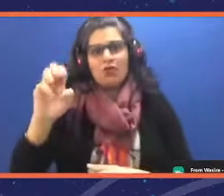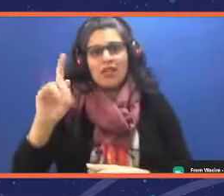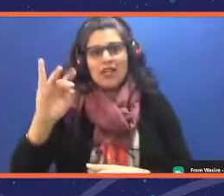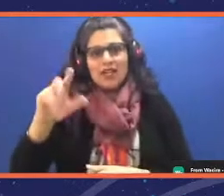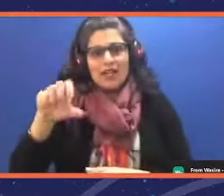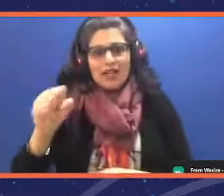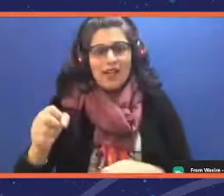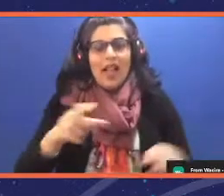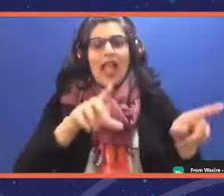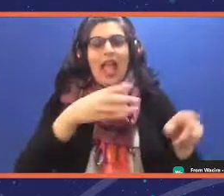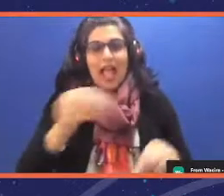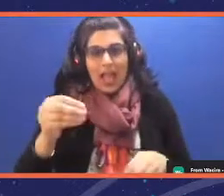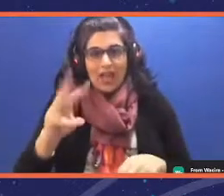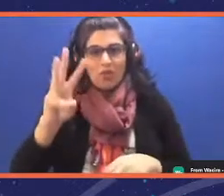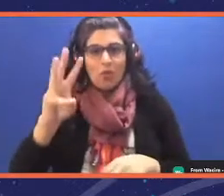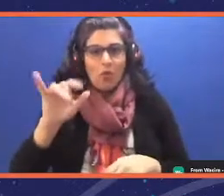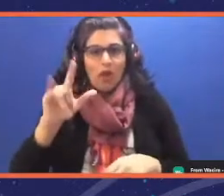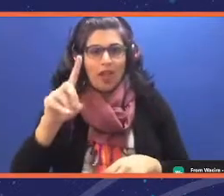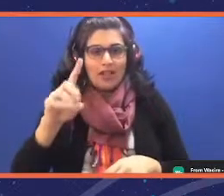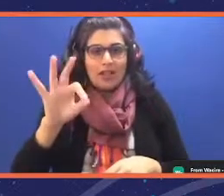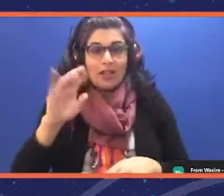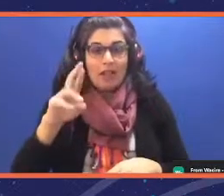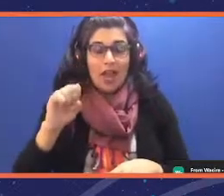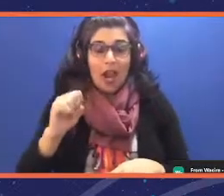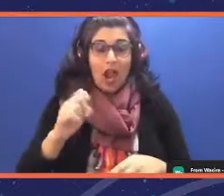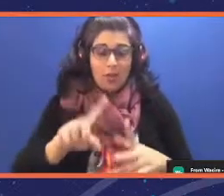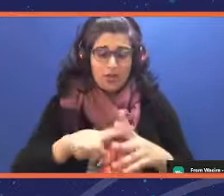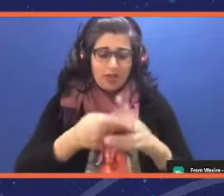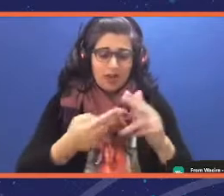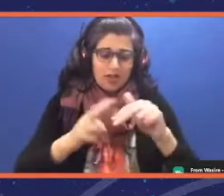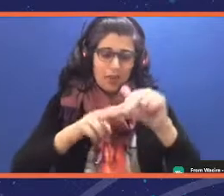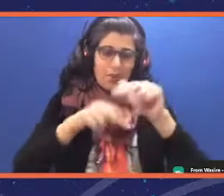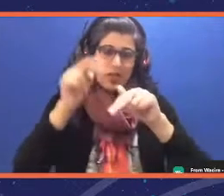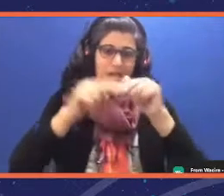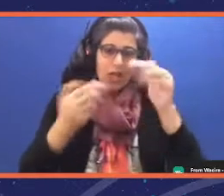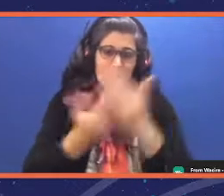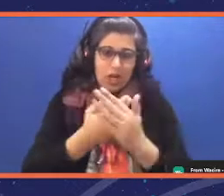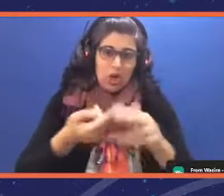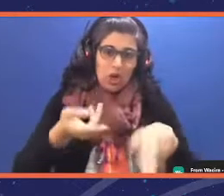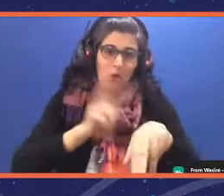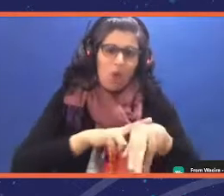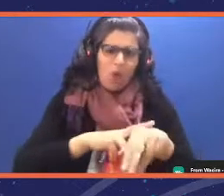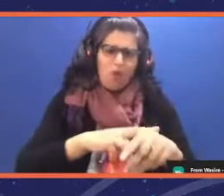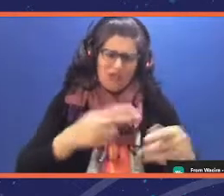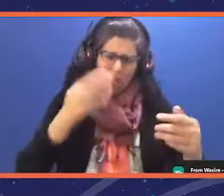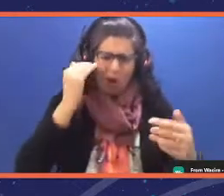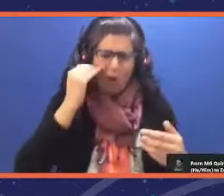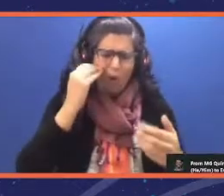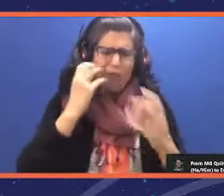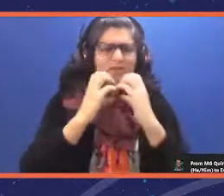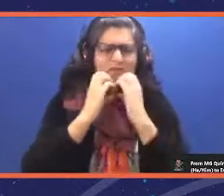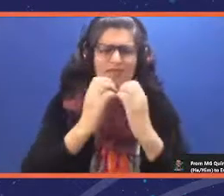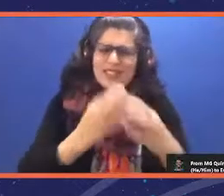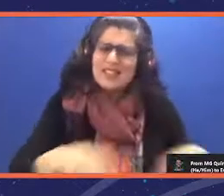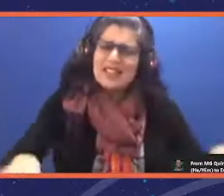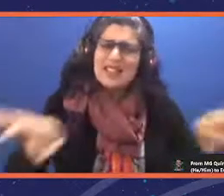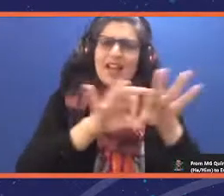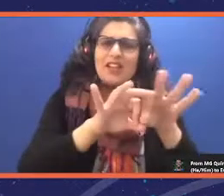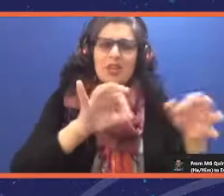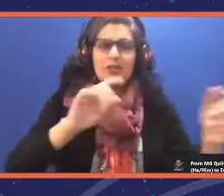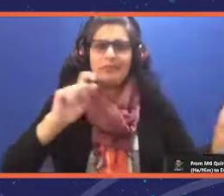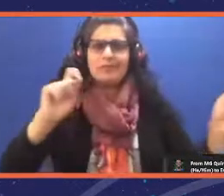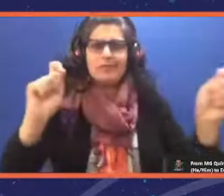Wildfire. And as we start to build a new normal, we know that it's essential to merge cultural shifts, new narratives, and a larger